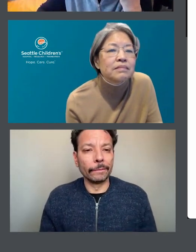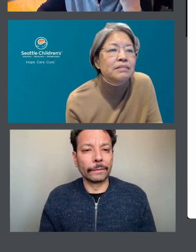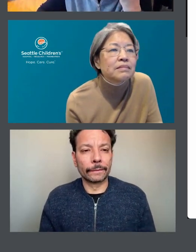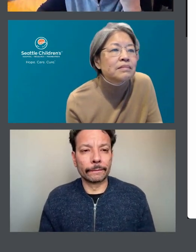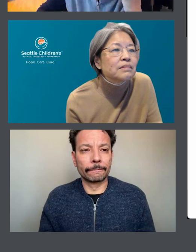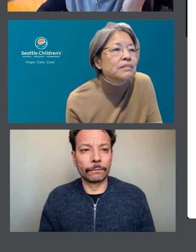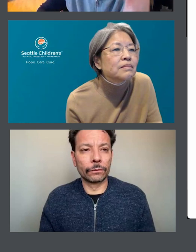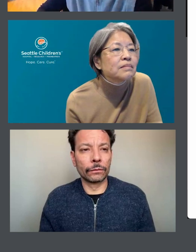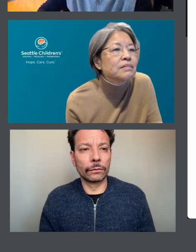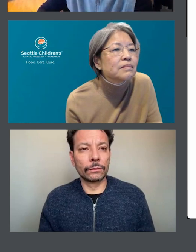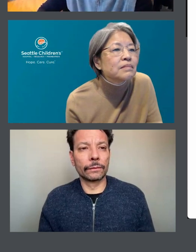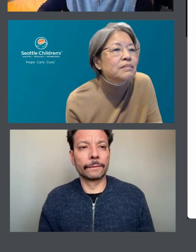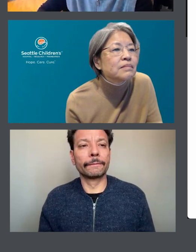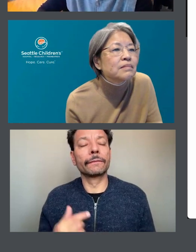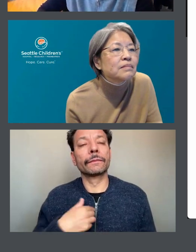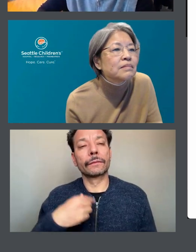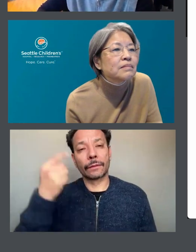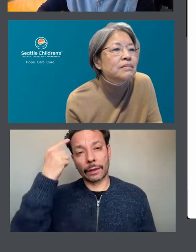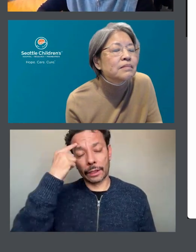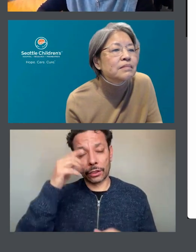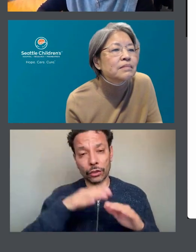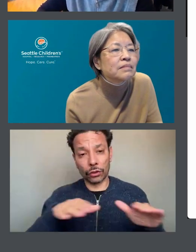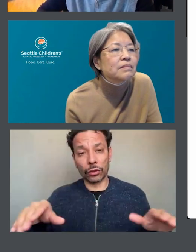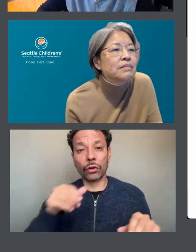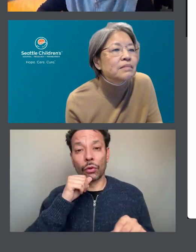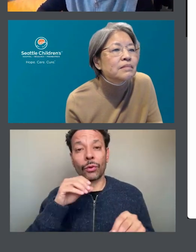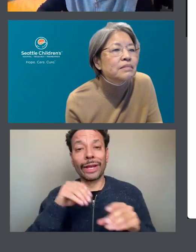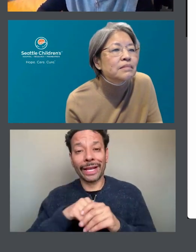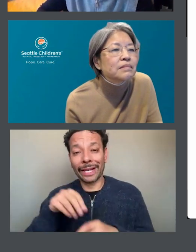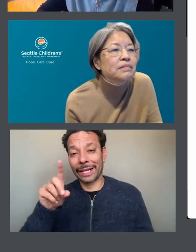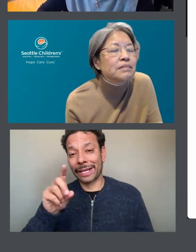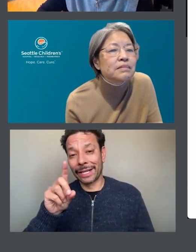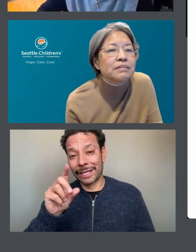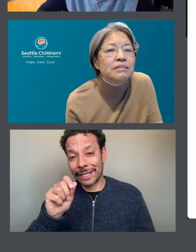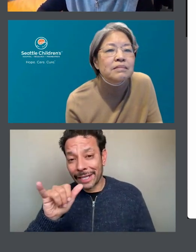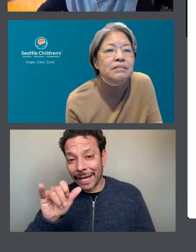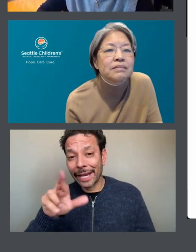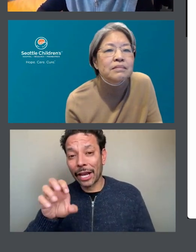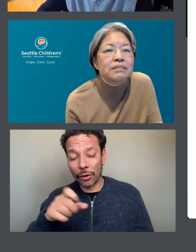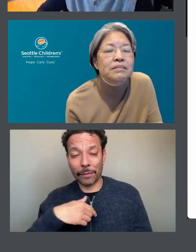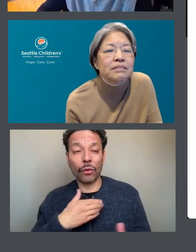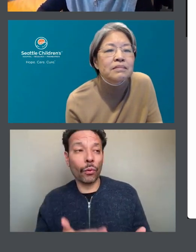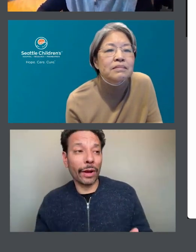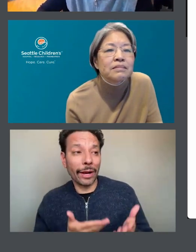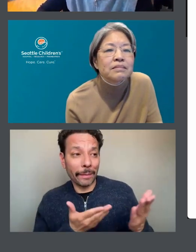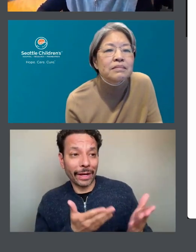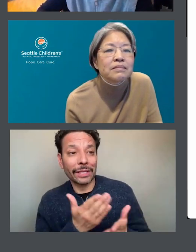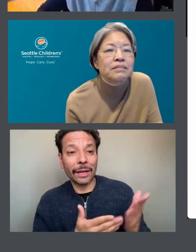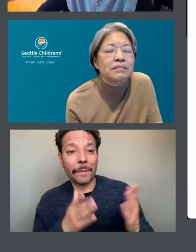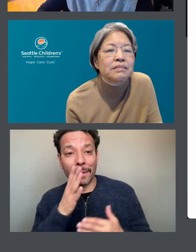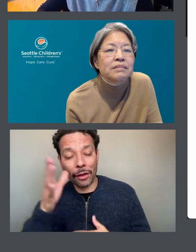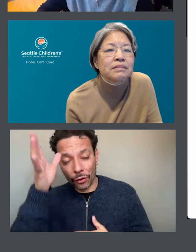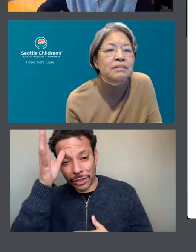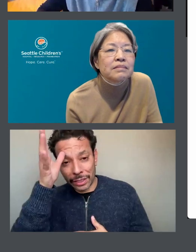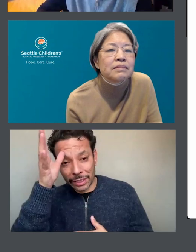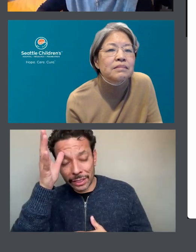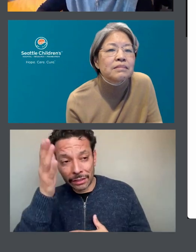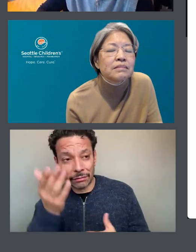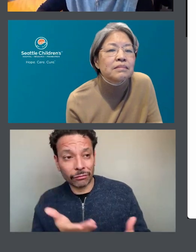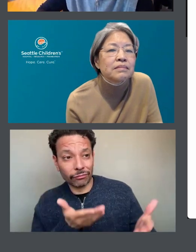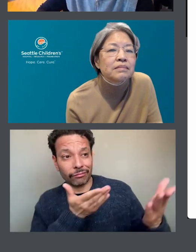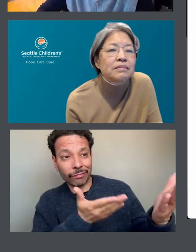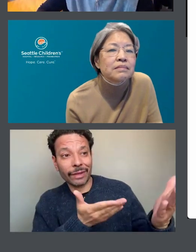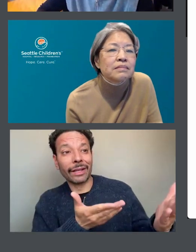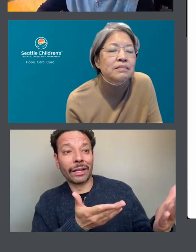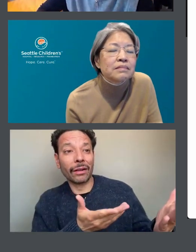I do think that children who are in daycare, and I have recommended this for some parents who are willing to do it, I